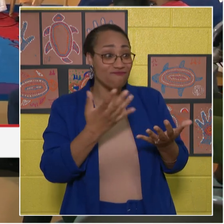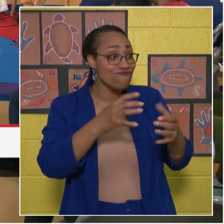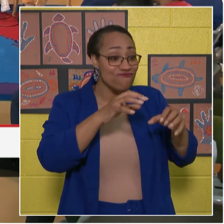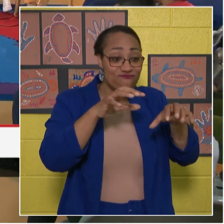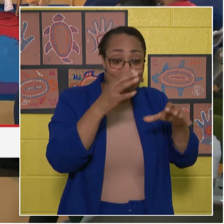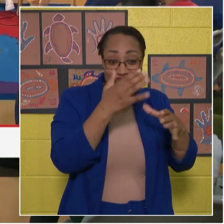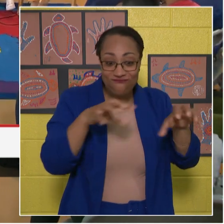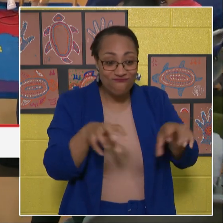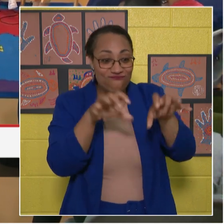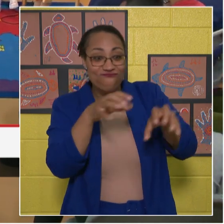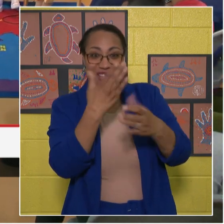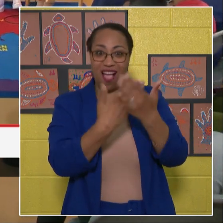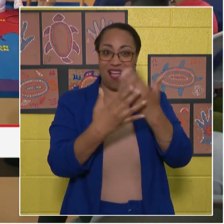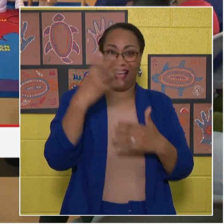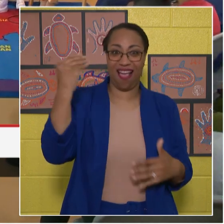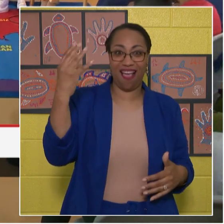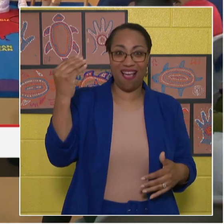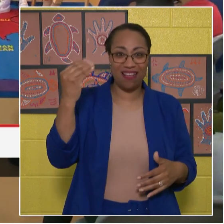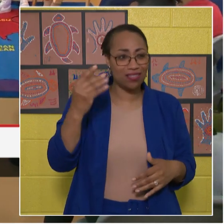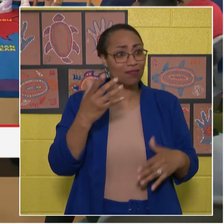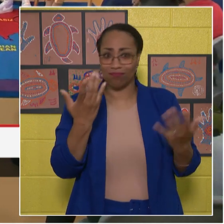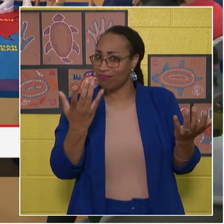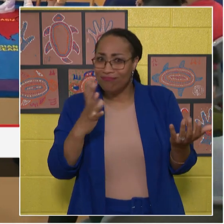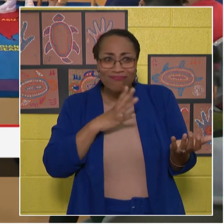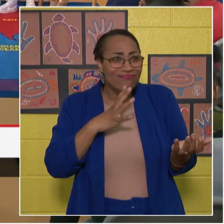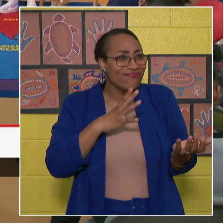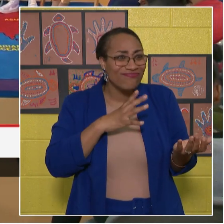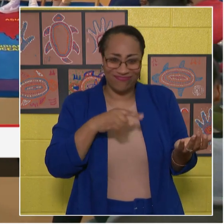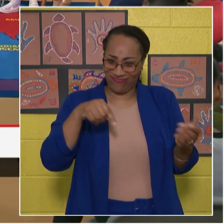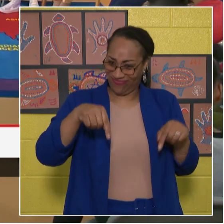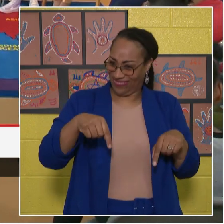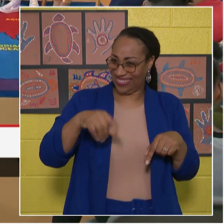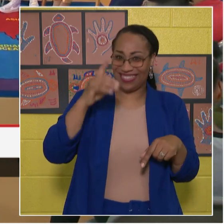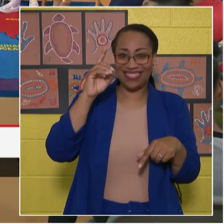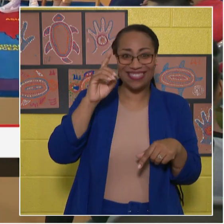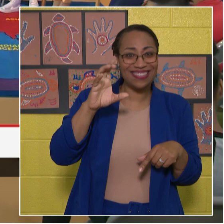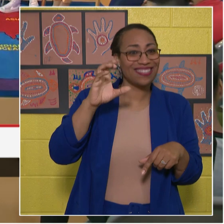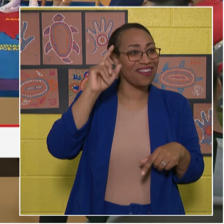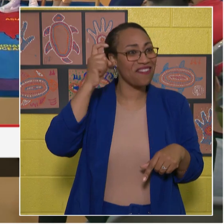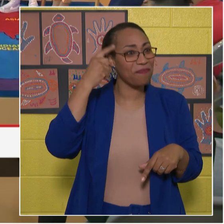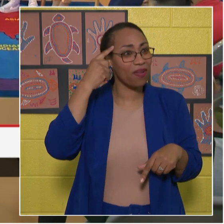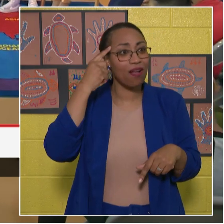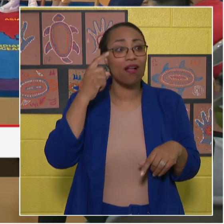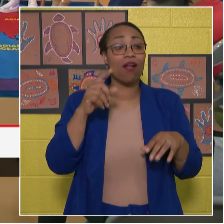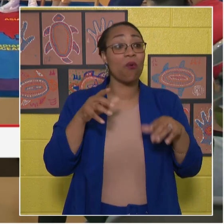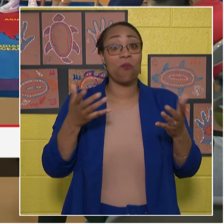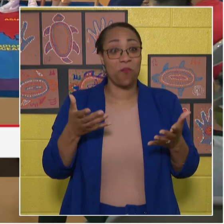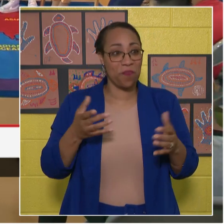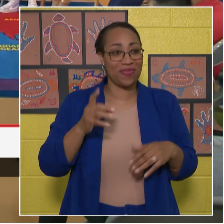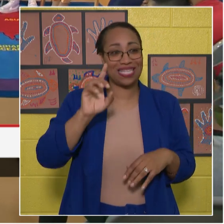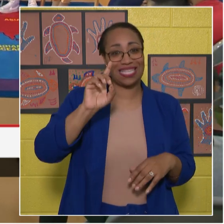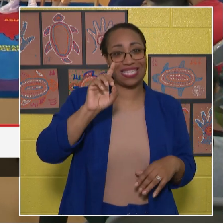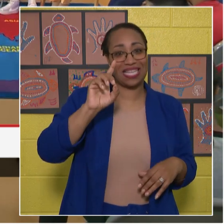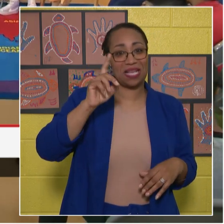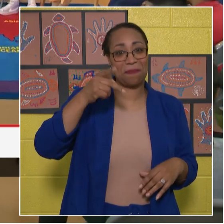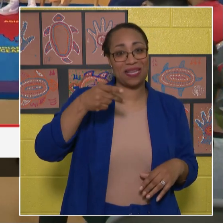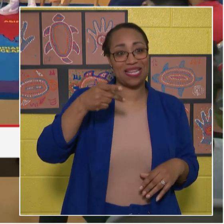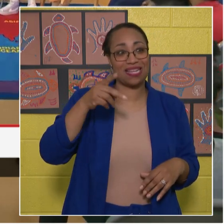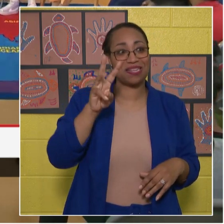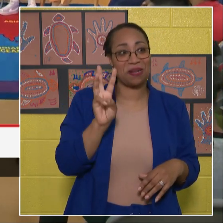who work for us in DC government, they work for an agency called DPW. And